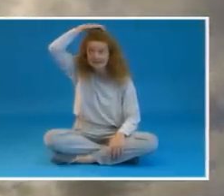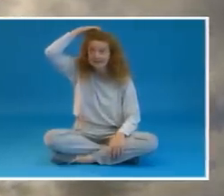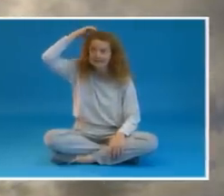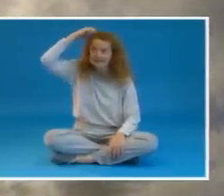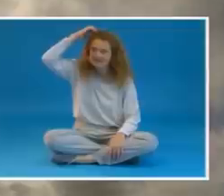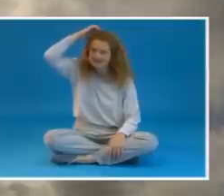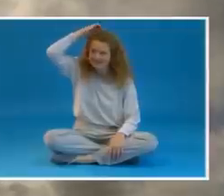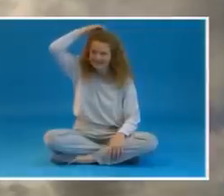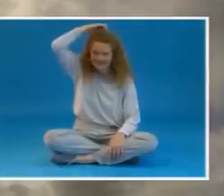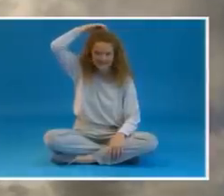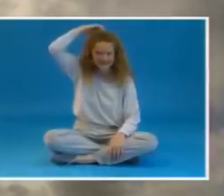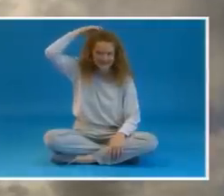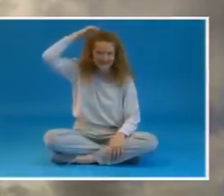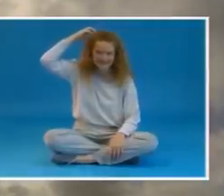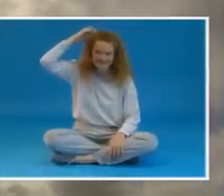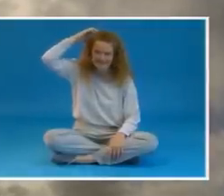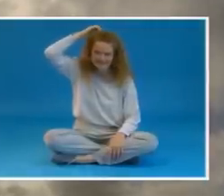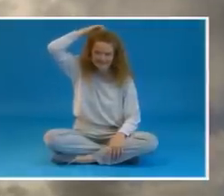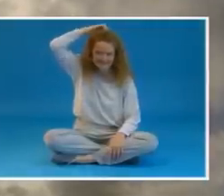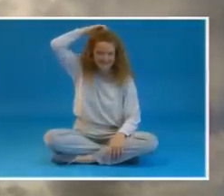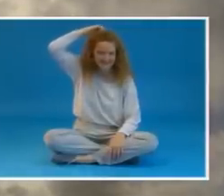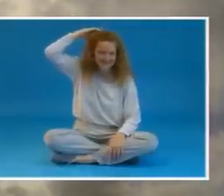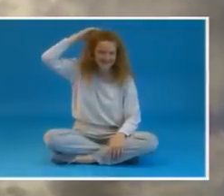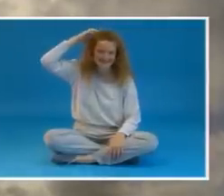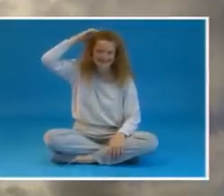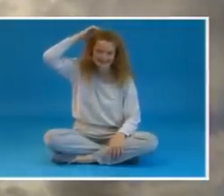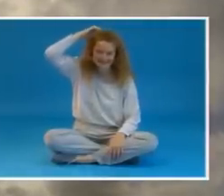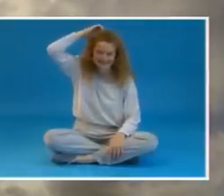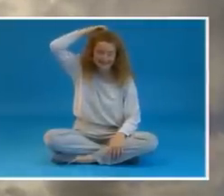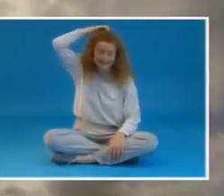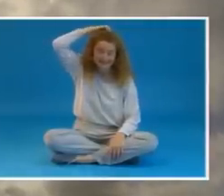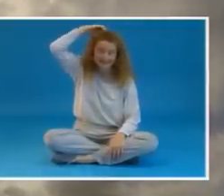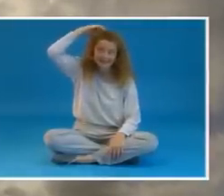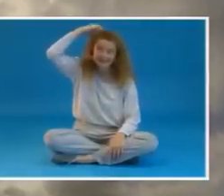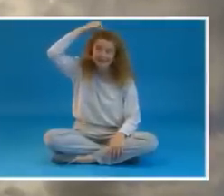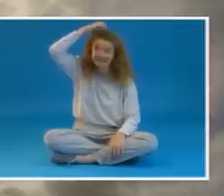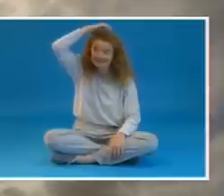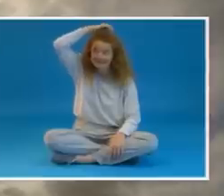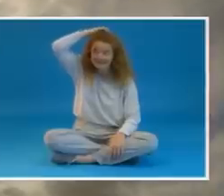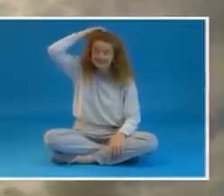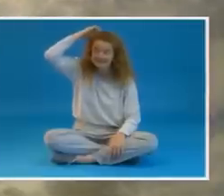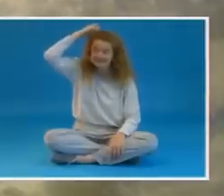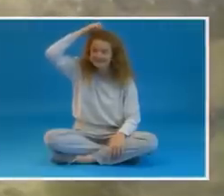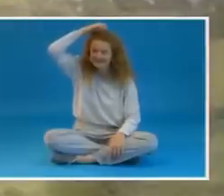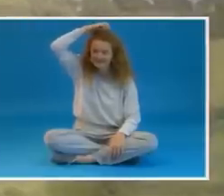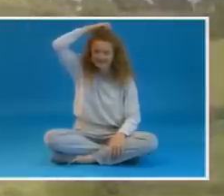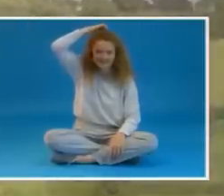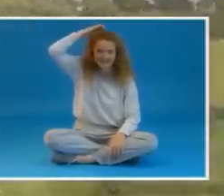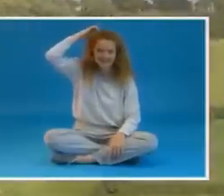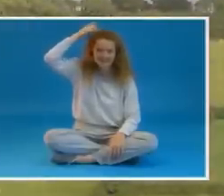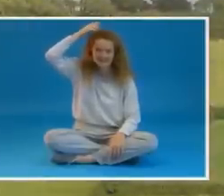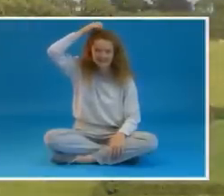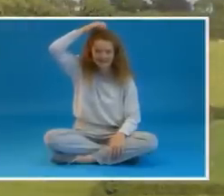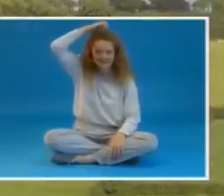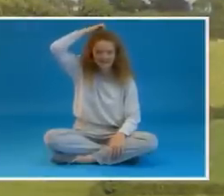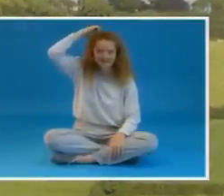my hair. There's a spider in my hair, in my hair. There's a spider in my hair, tell me, what's he doing there? There's